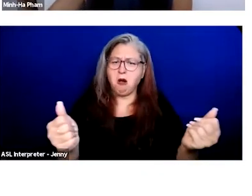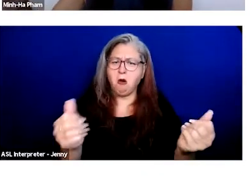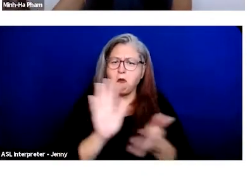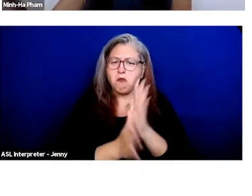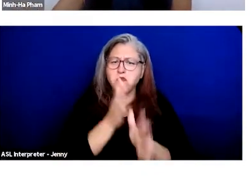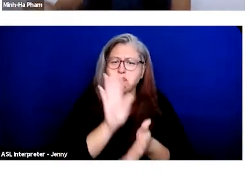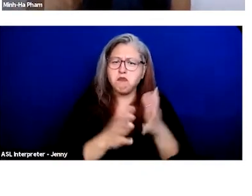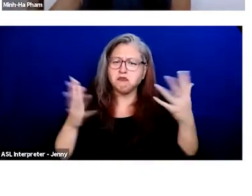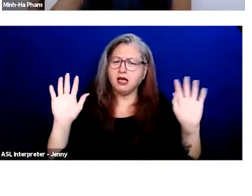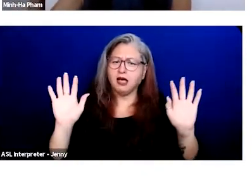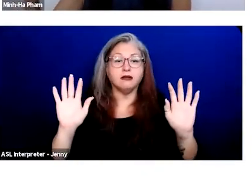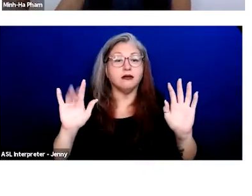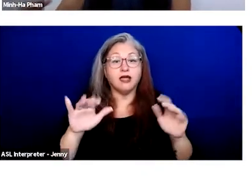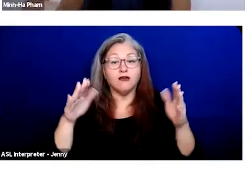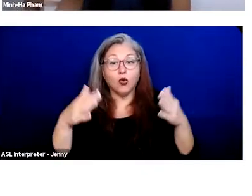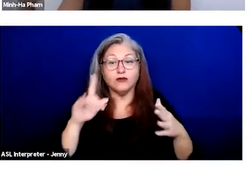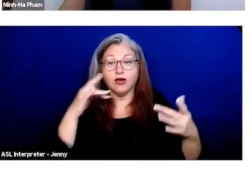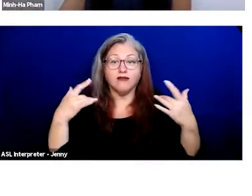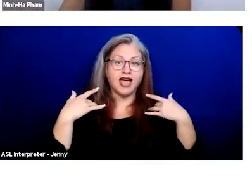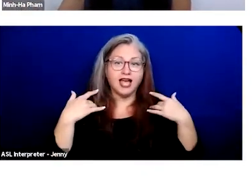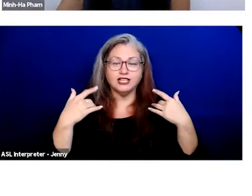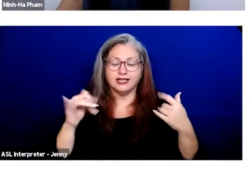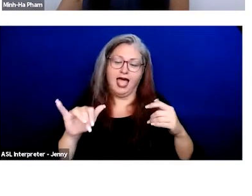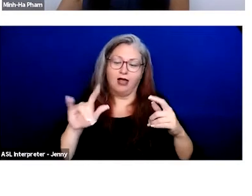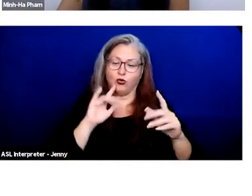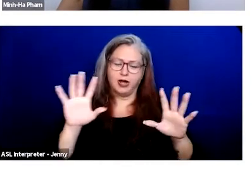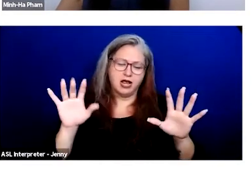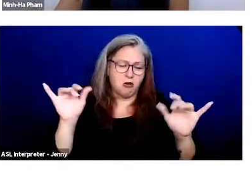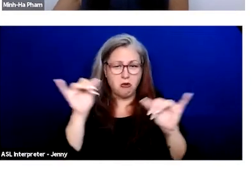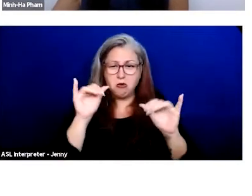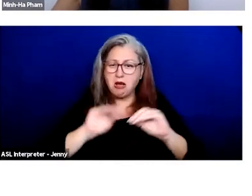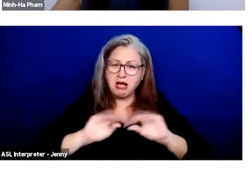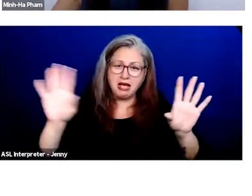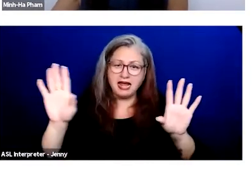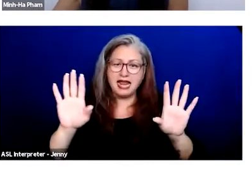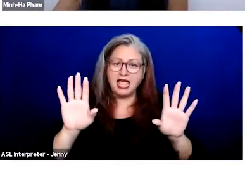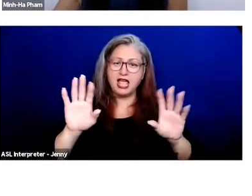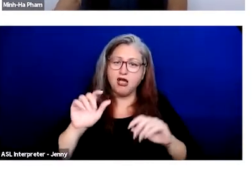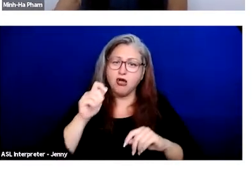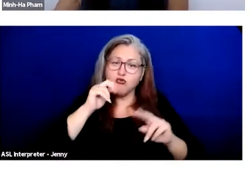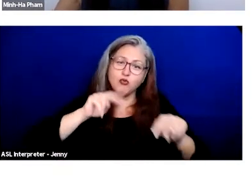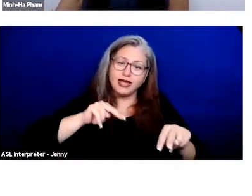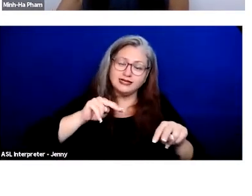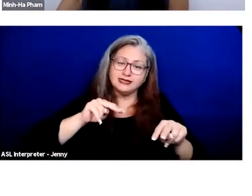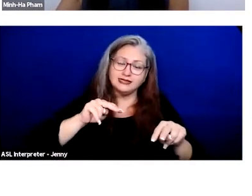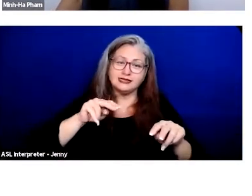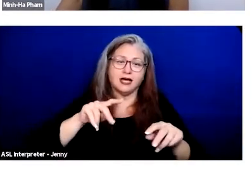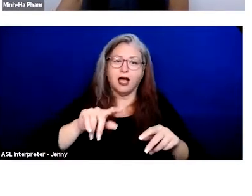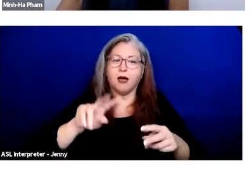focus on fashion's outrageously overt racist spectacles misdefines